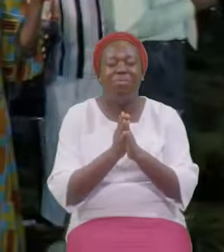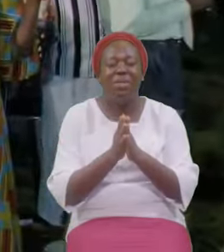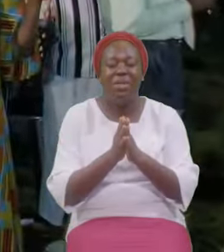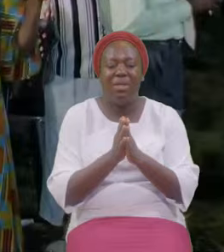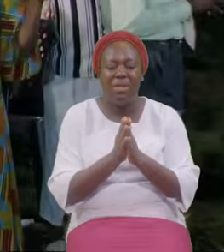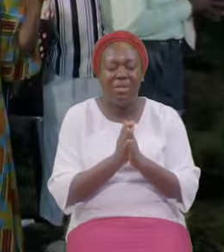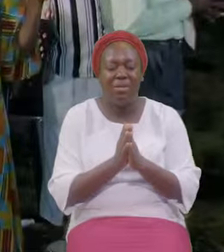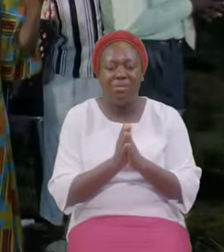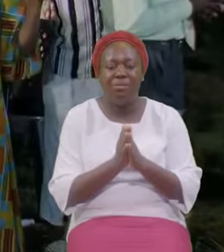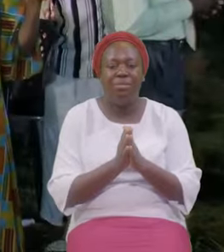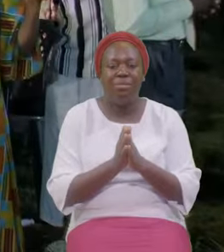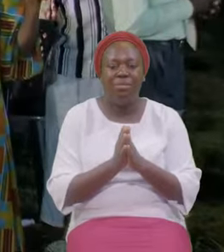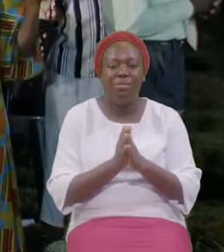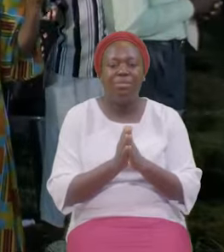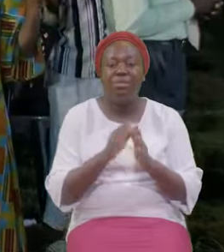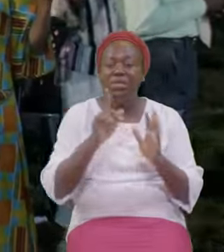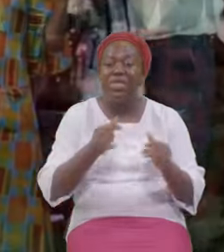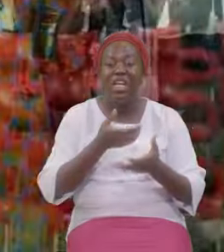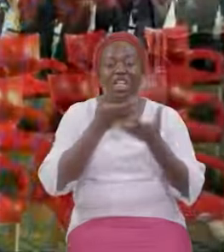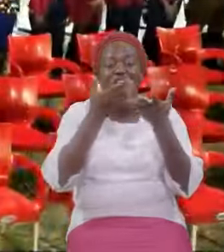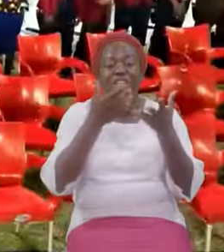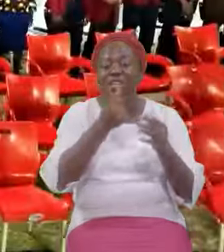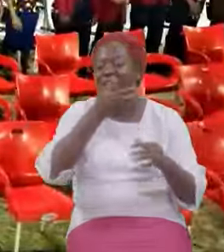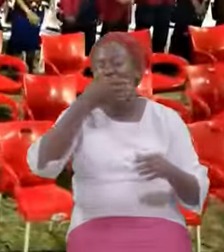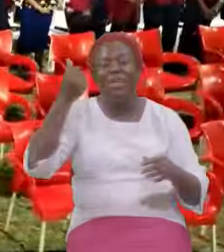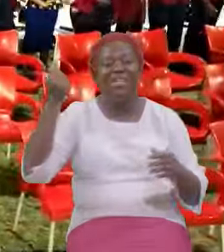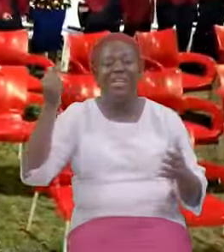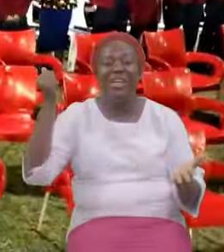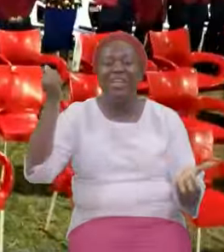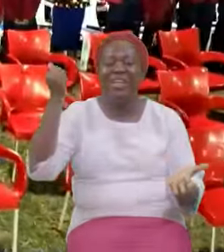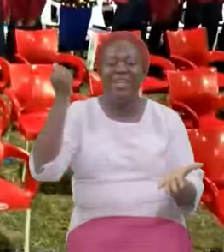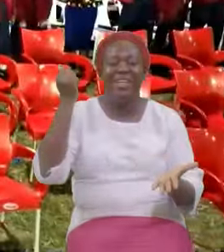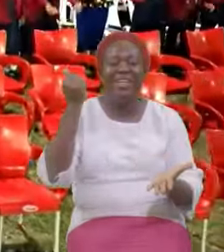You can shout a better amen than that.